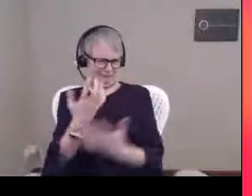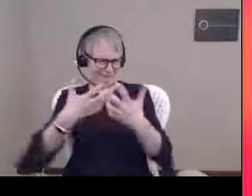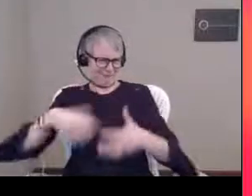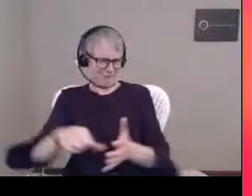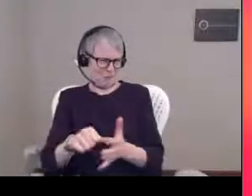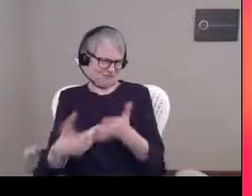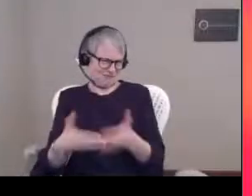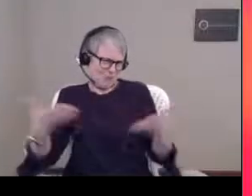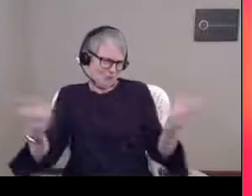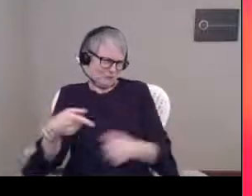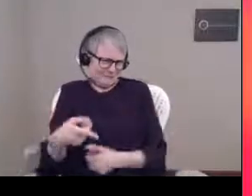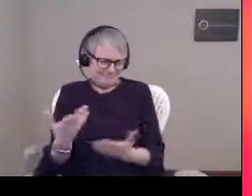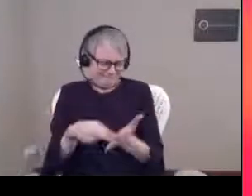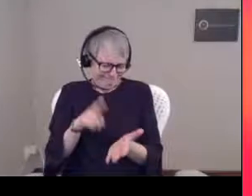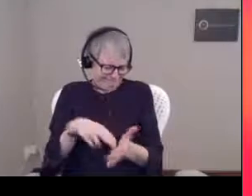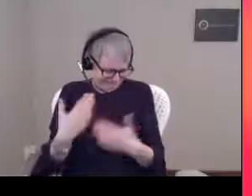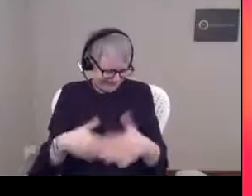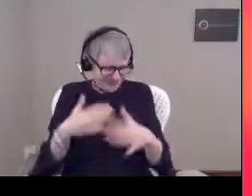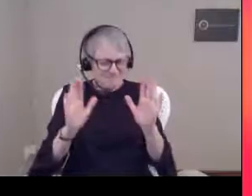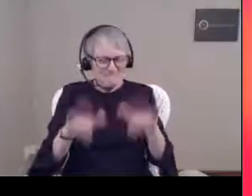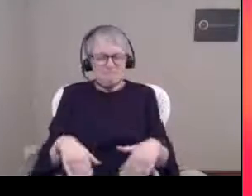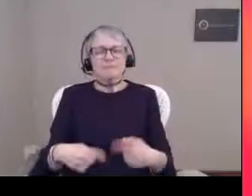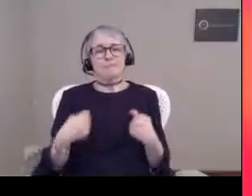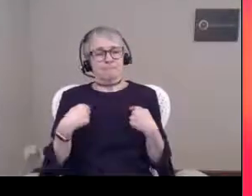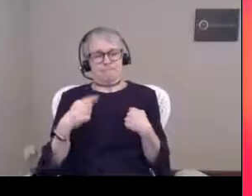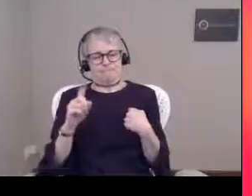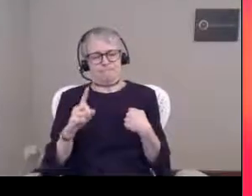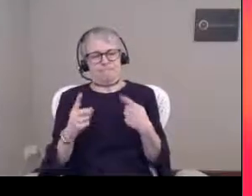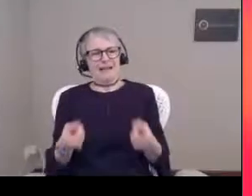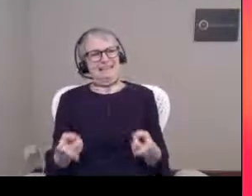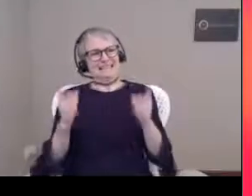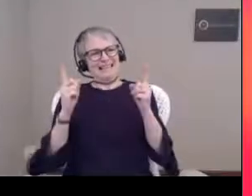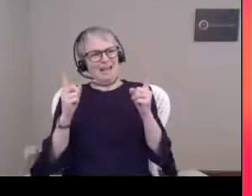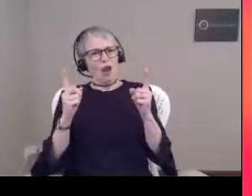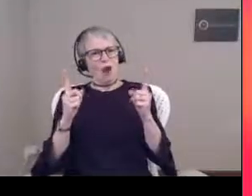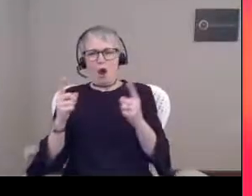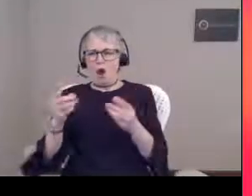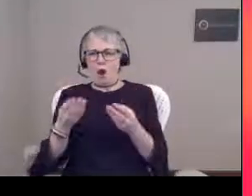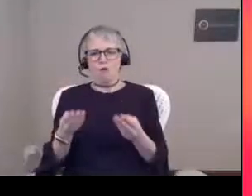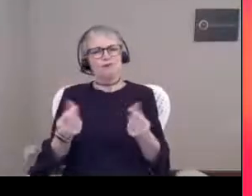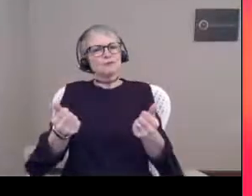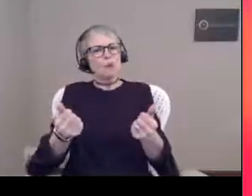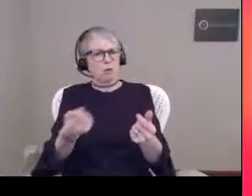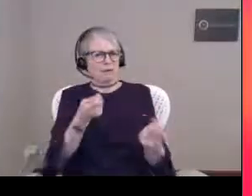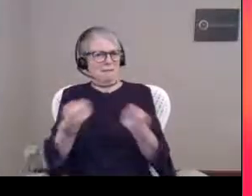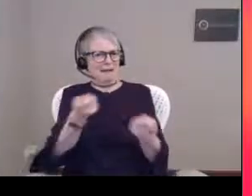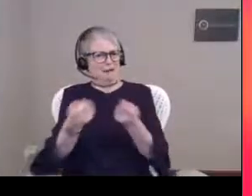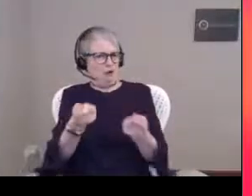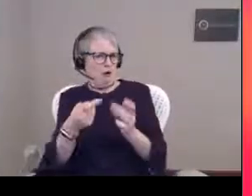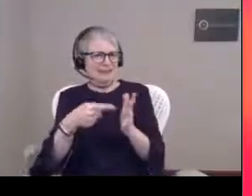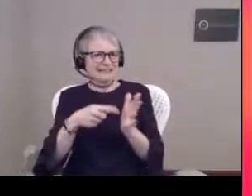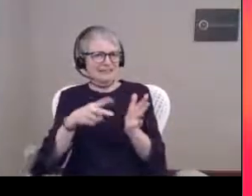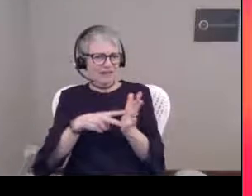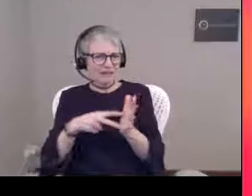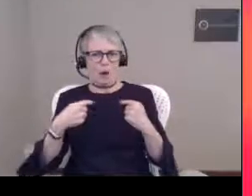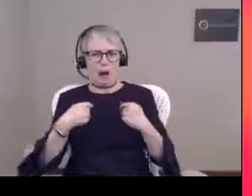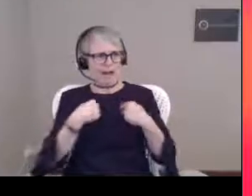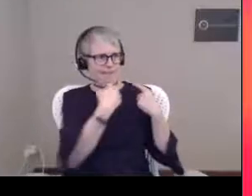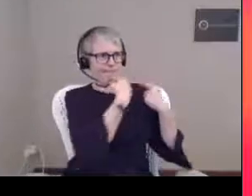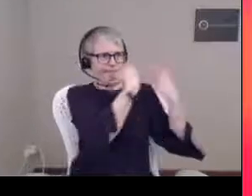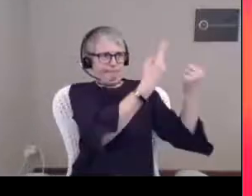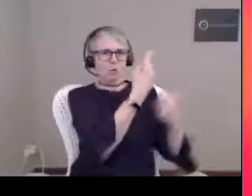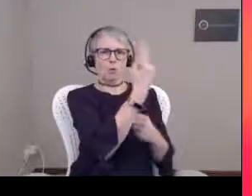yeah, so I am the Senior Resourcing Manager here at ITV, and I report to the Director of Resourcing